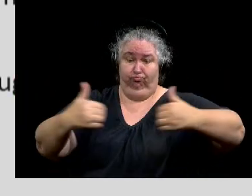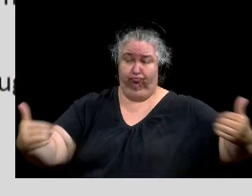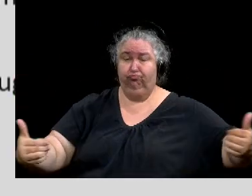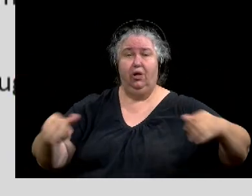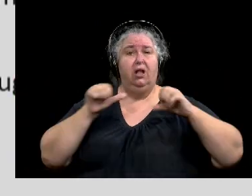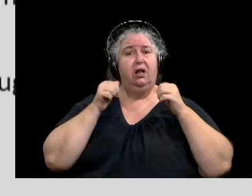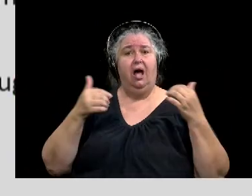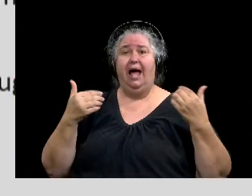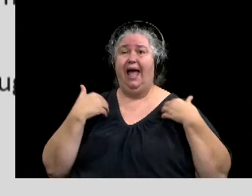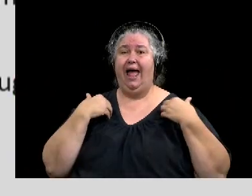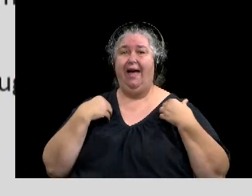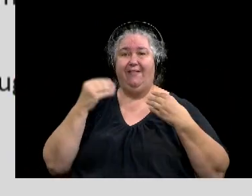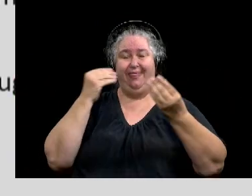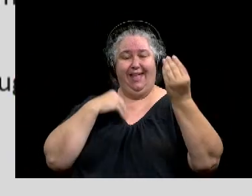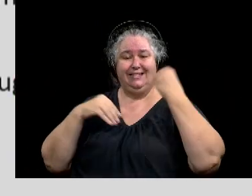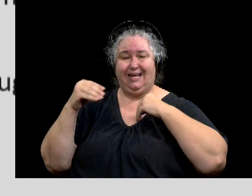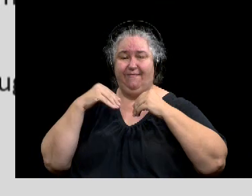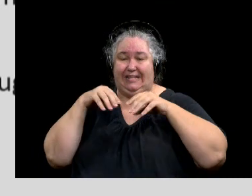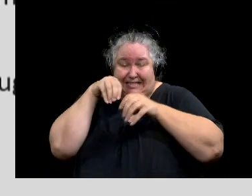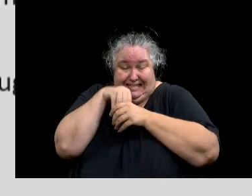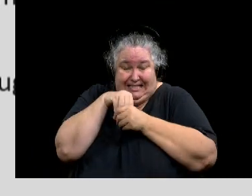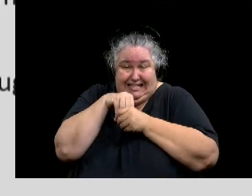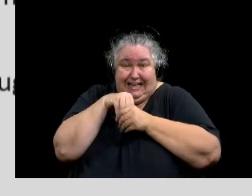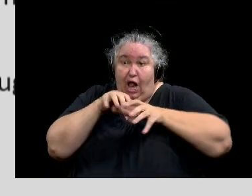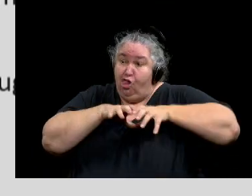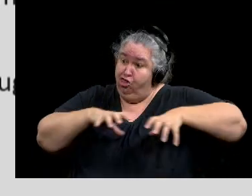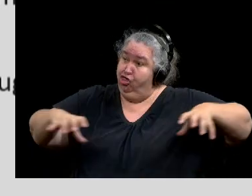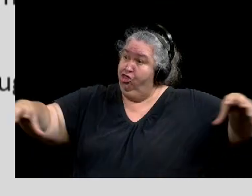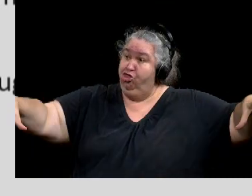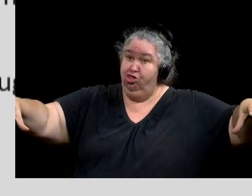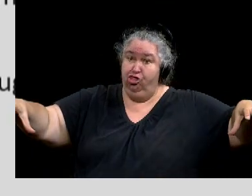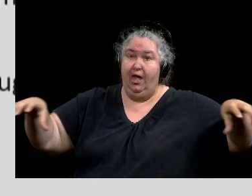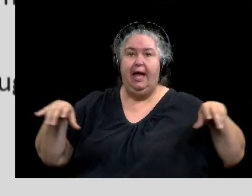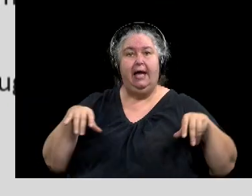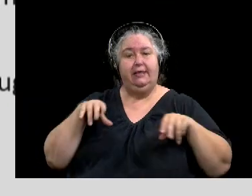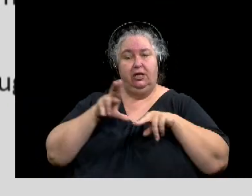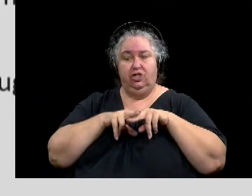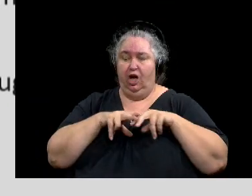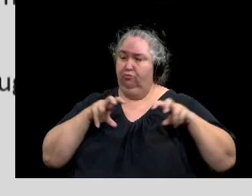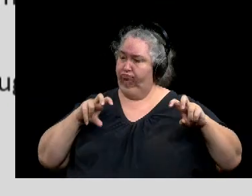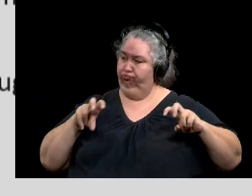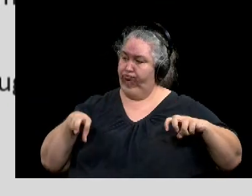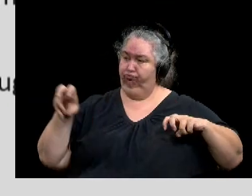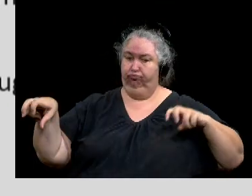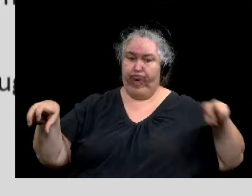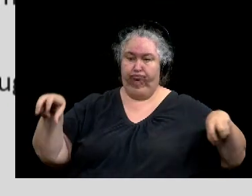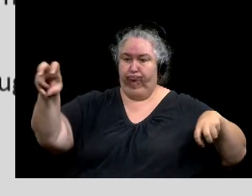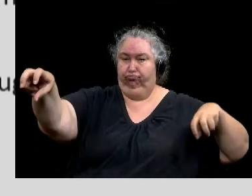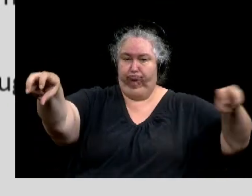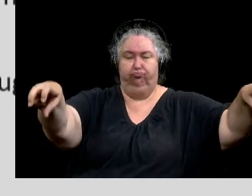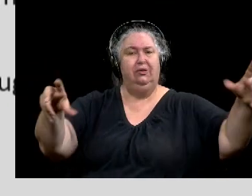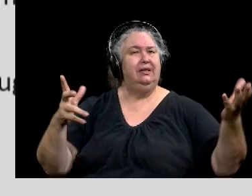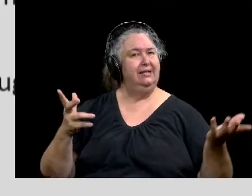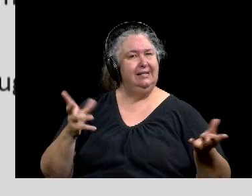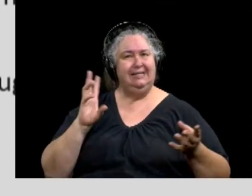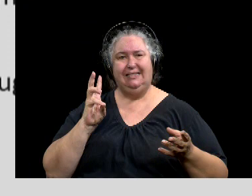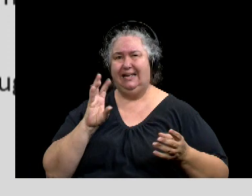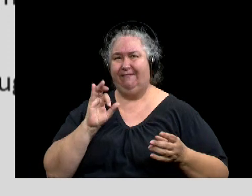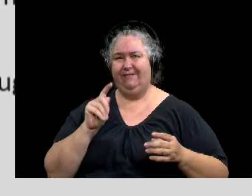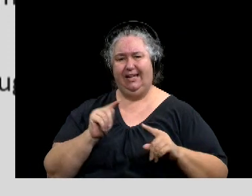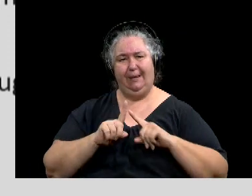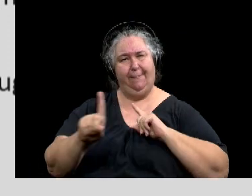have Thanksgiving dinner inside. Keep the chairs at the tables at least 6 feet apart.